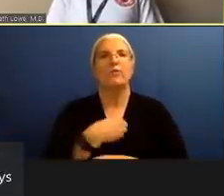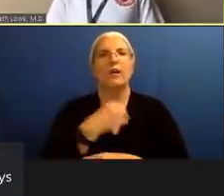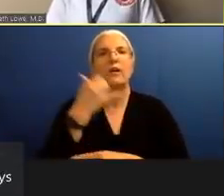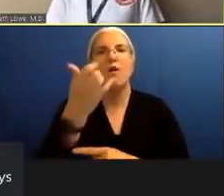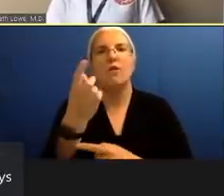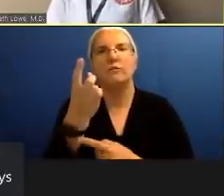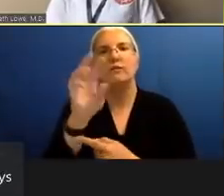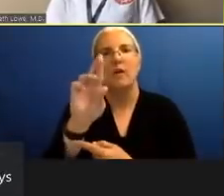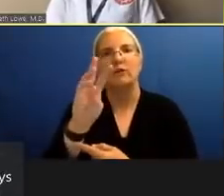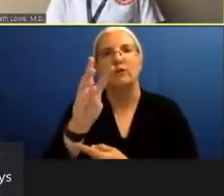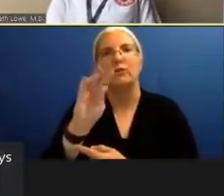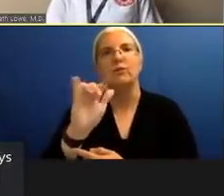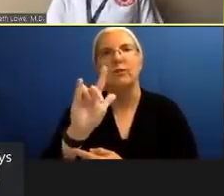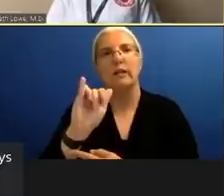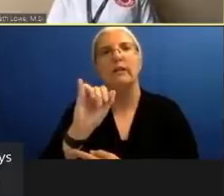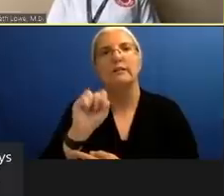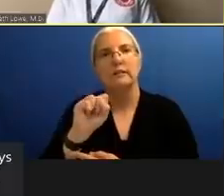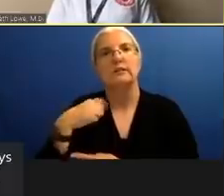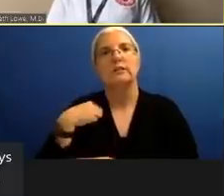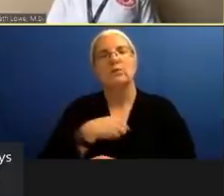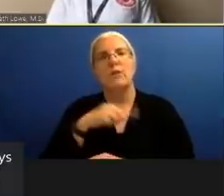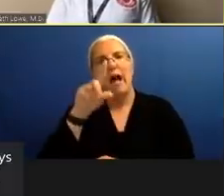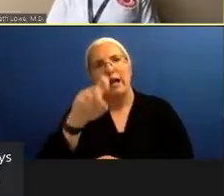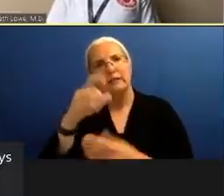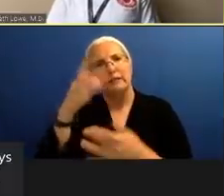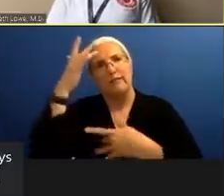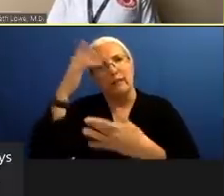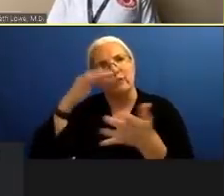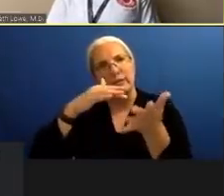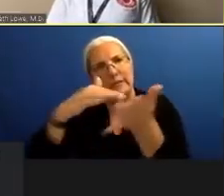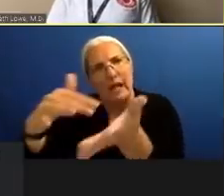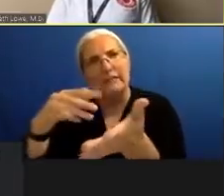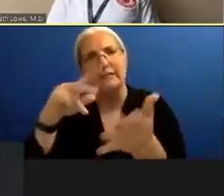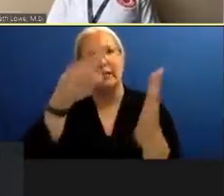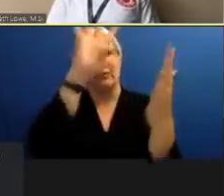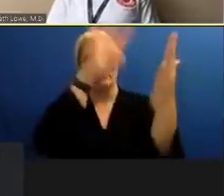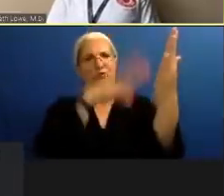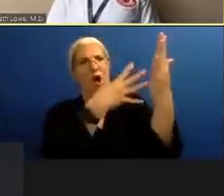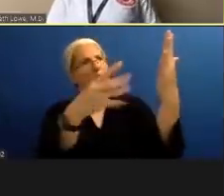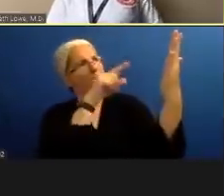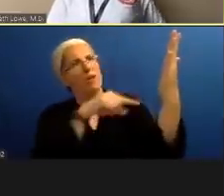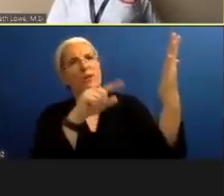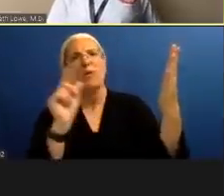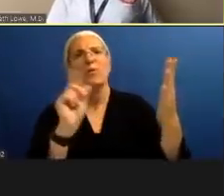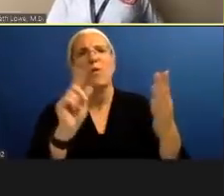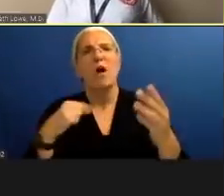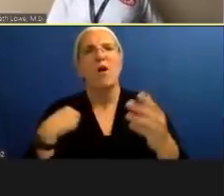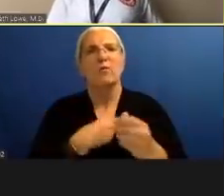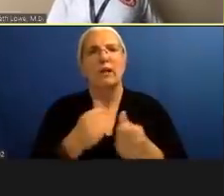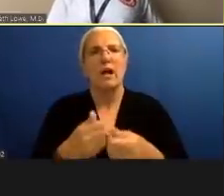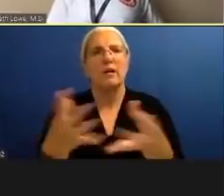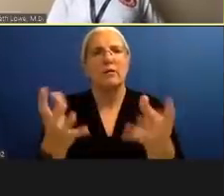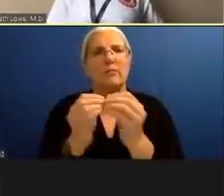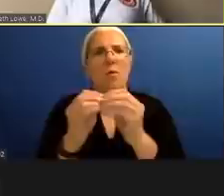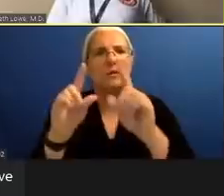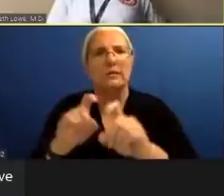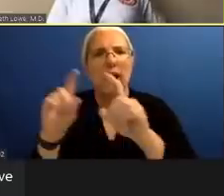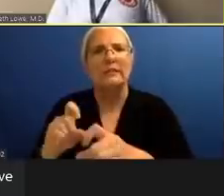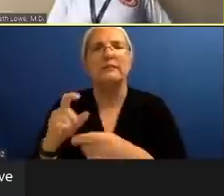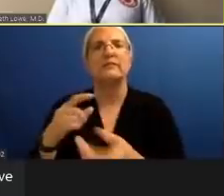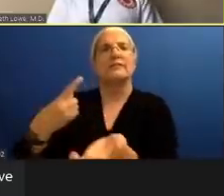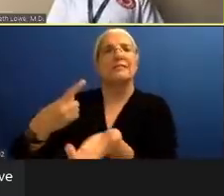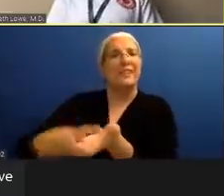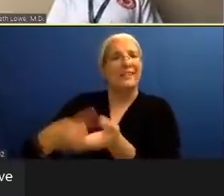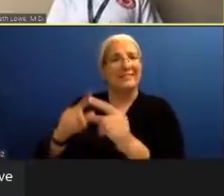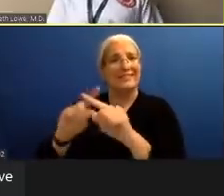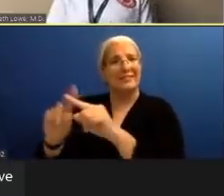really feel like we should do more targeted testing. Sometimes it is in commercial businesses. We've done the testing at the Marin Sanitation. We've